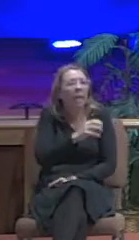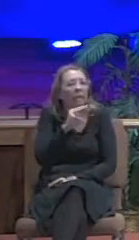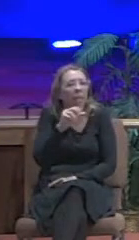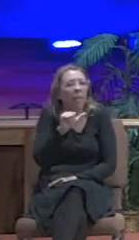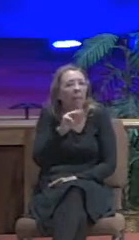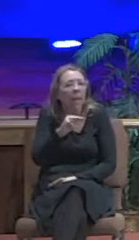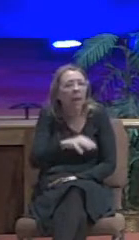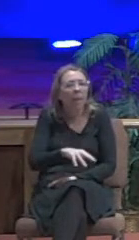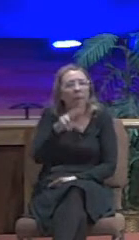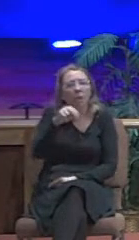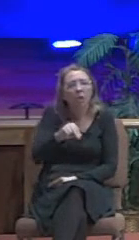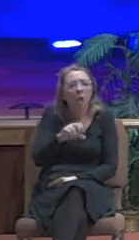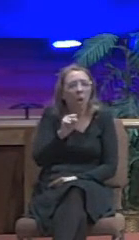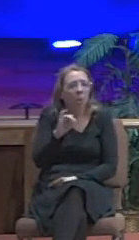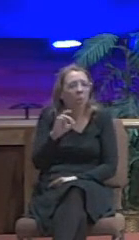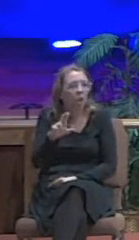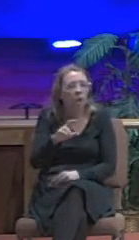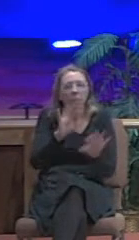some of us weren't that way.